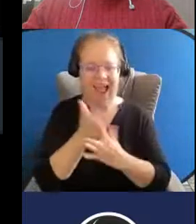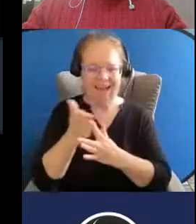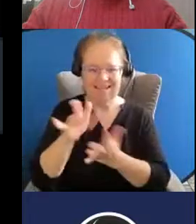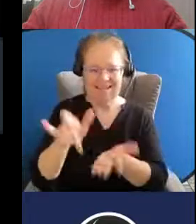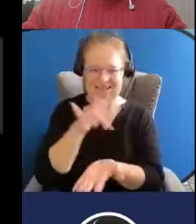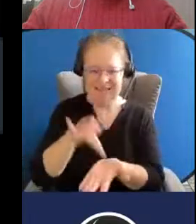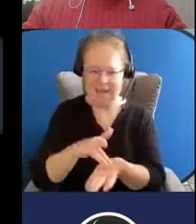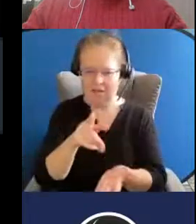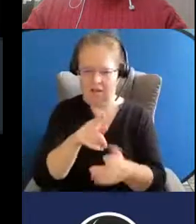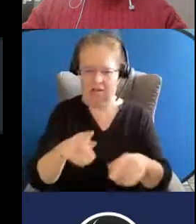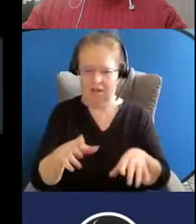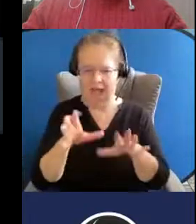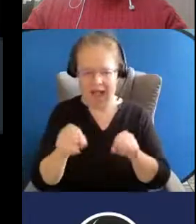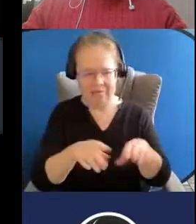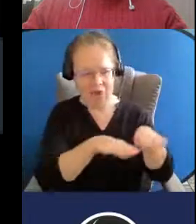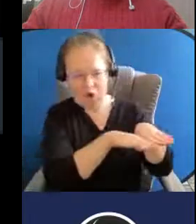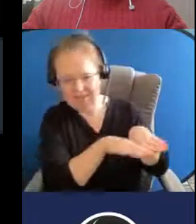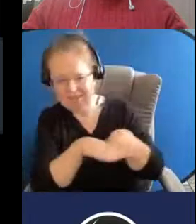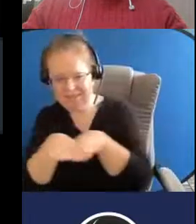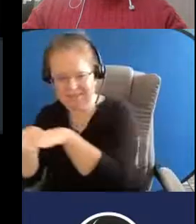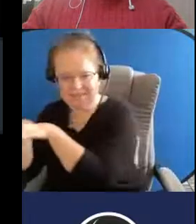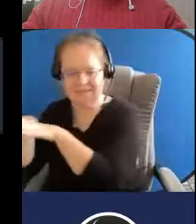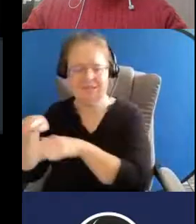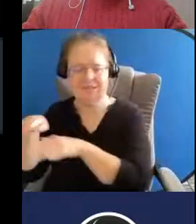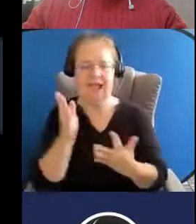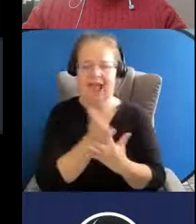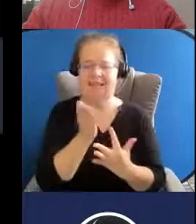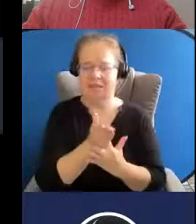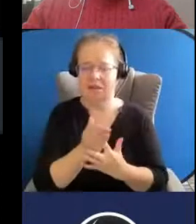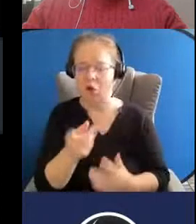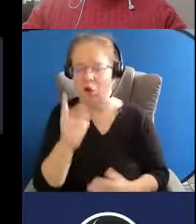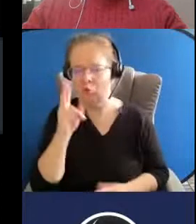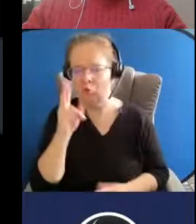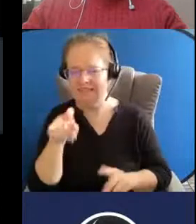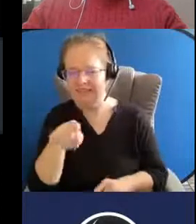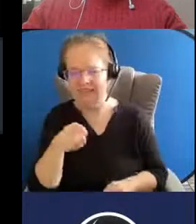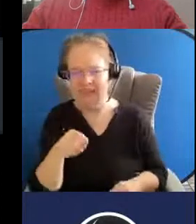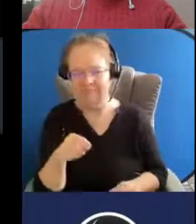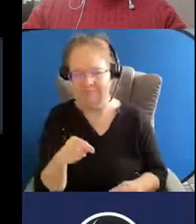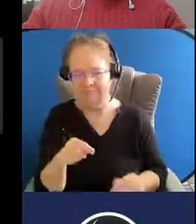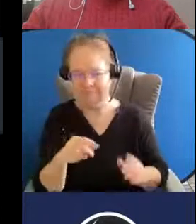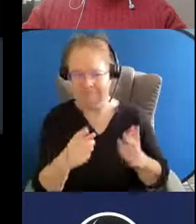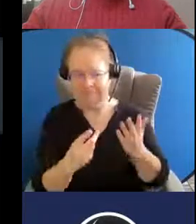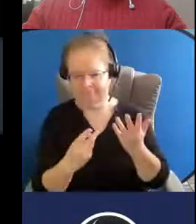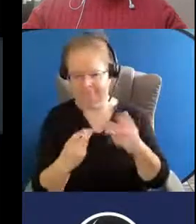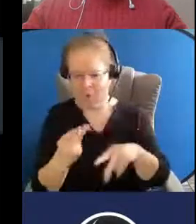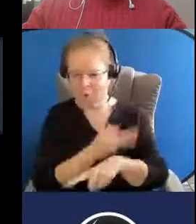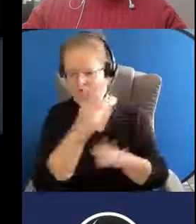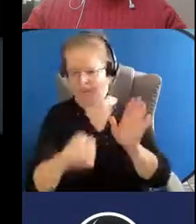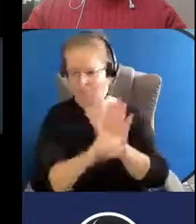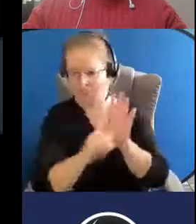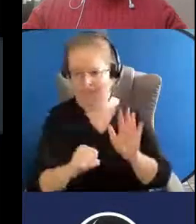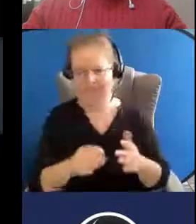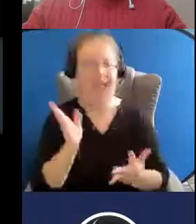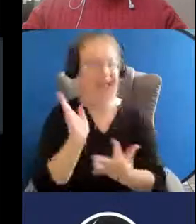a consistent messaging around accessibility. So you'll see this throughout, this accessibility,